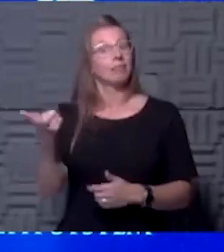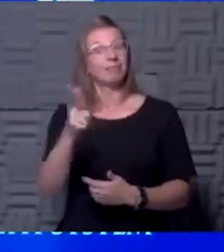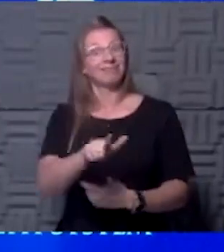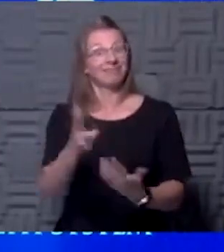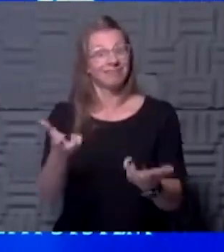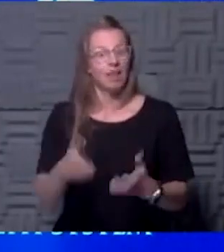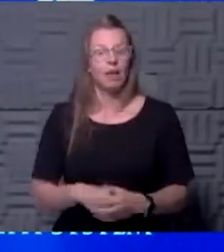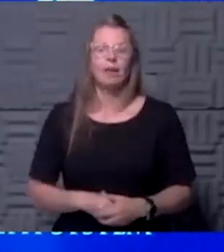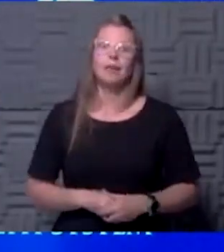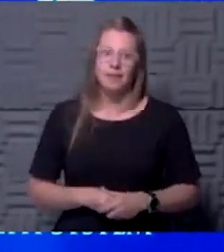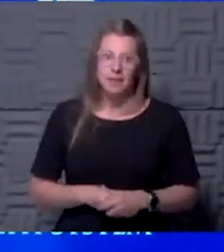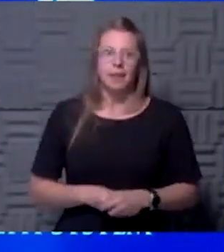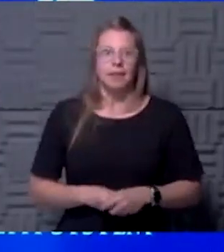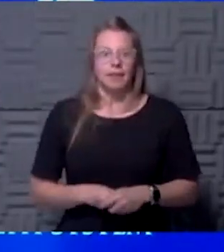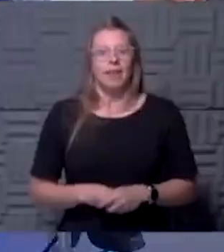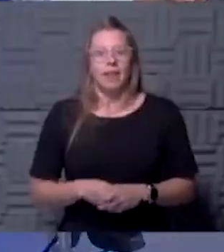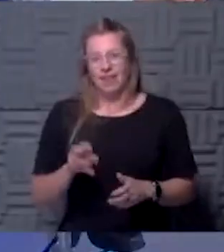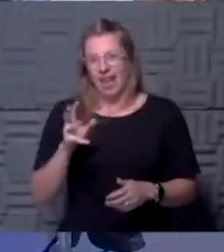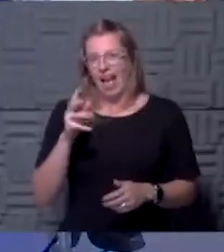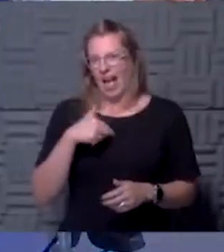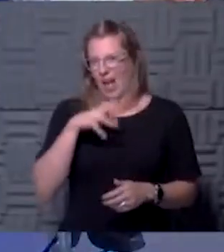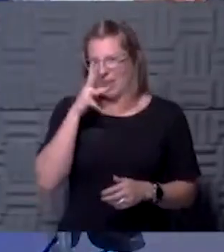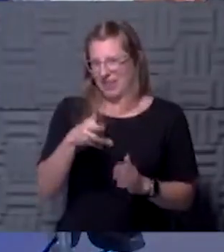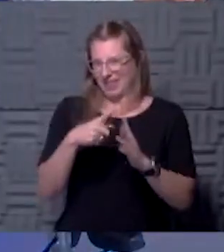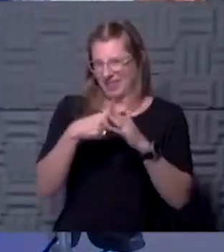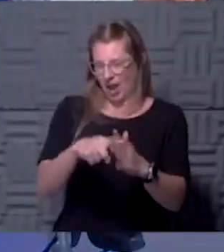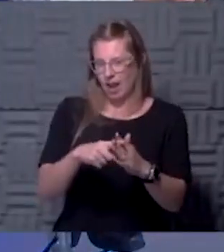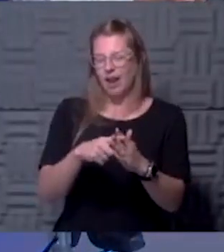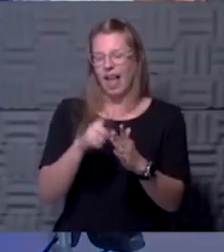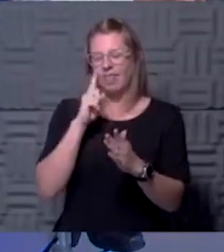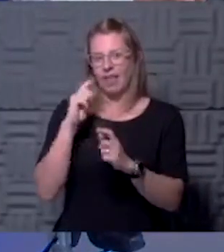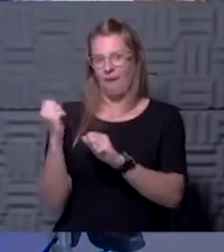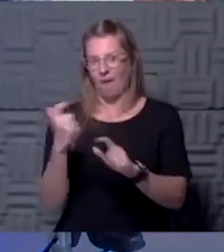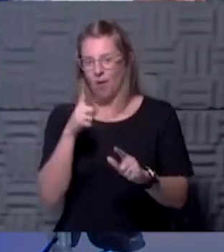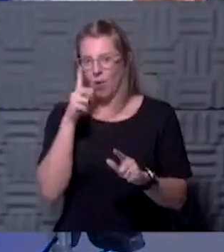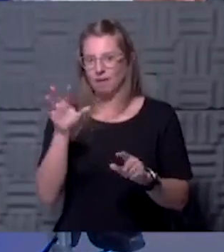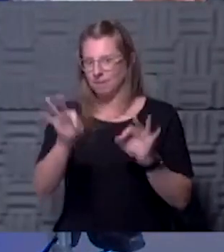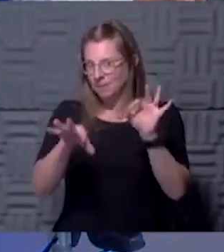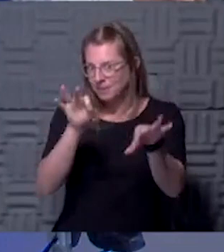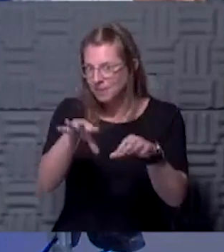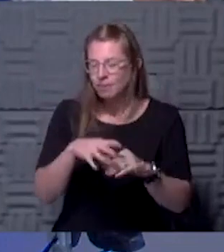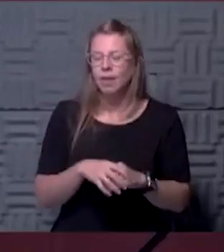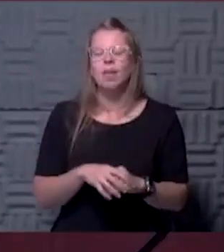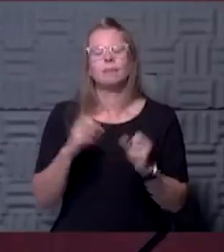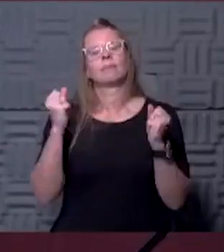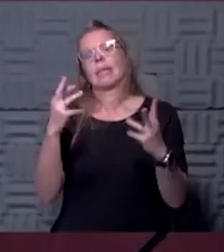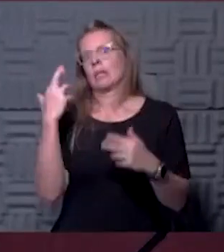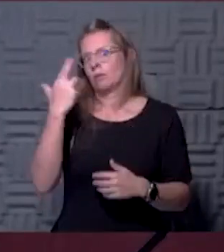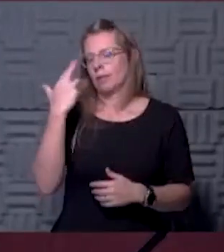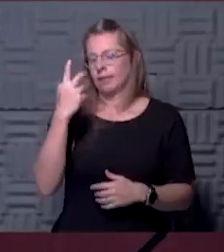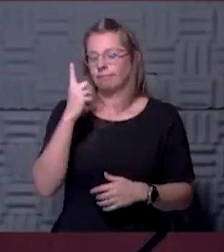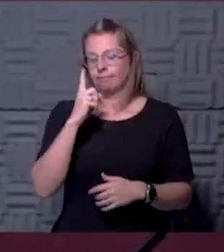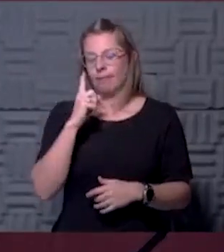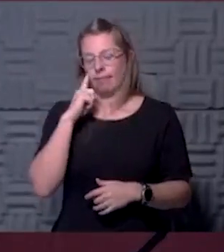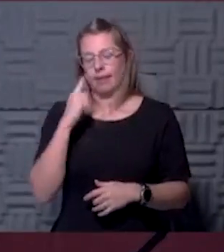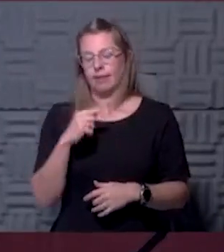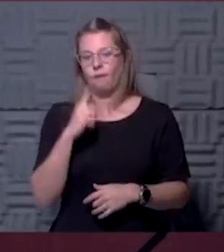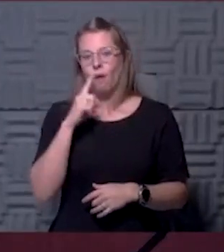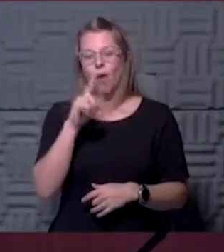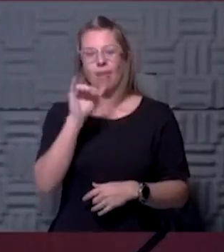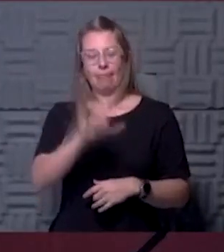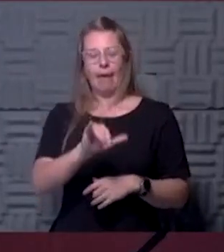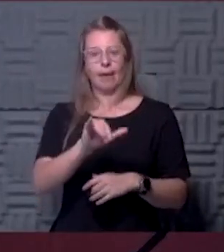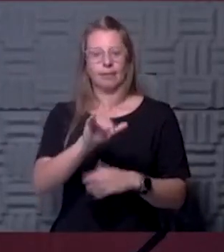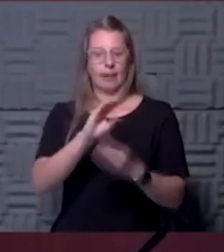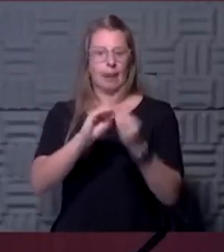Good question. Well, yeah, I'll start. I think everyone will probably chime in because there are a lot of reasons in There reality are. for that projection